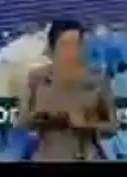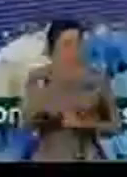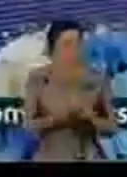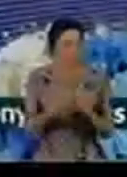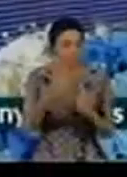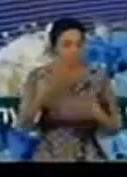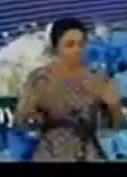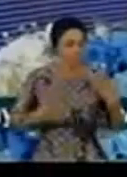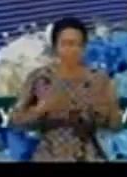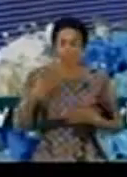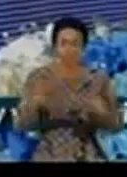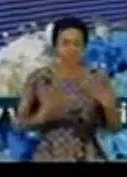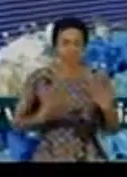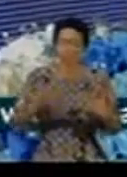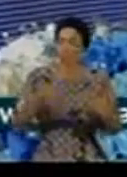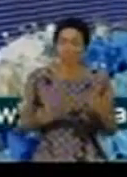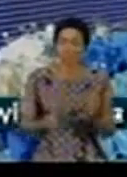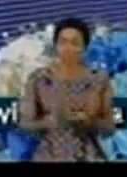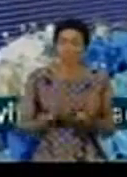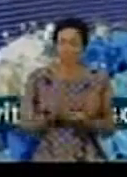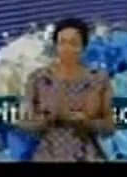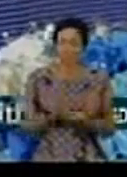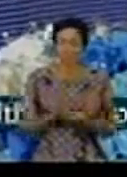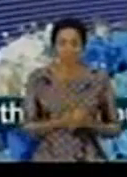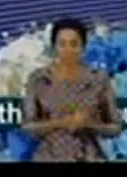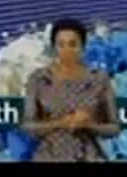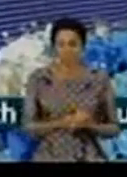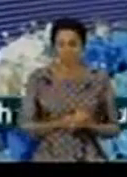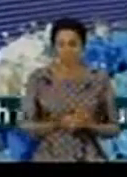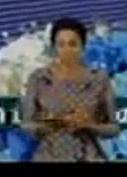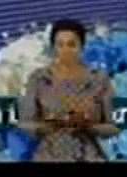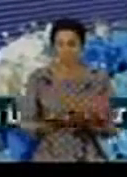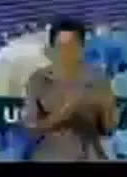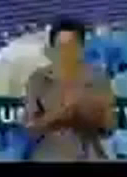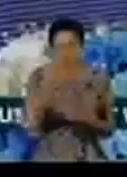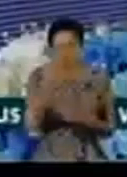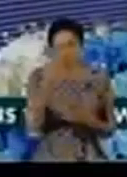We are waiting for you. Come out quickly.